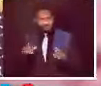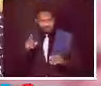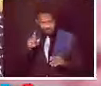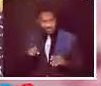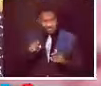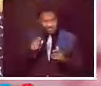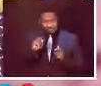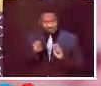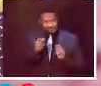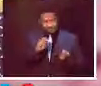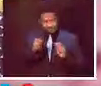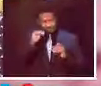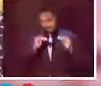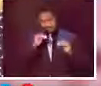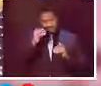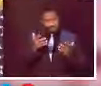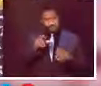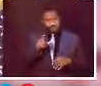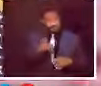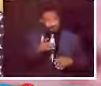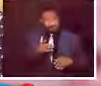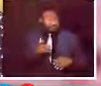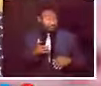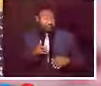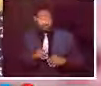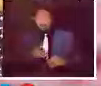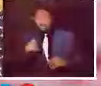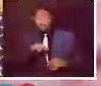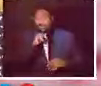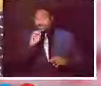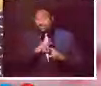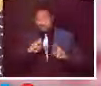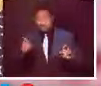some balances here and there. So even we are not ready,